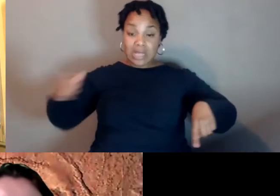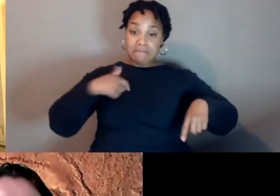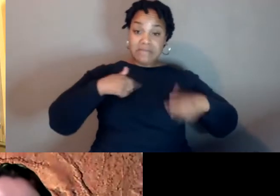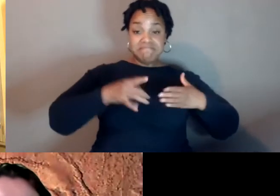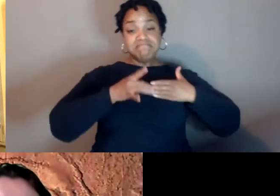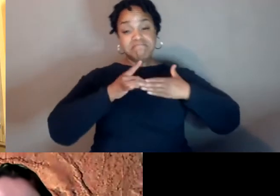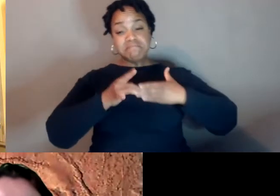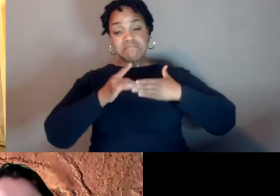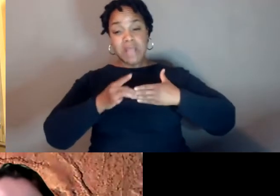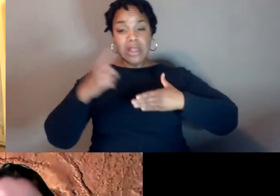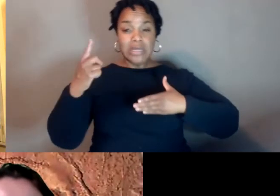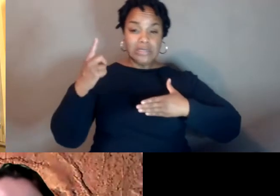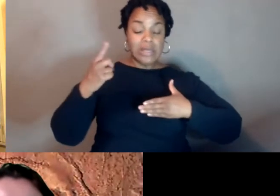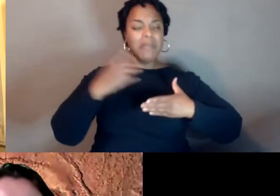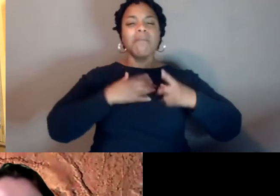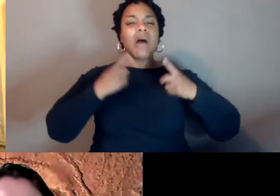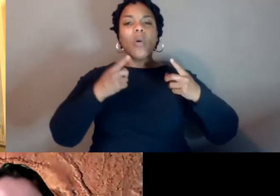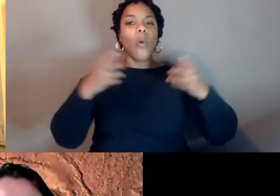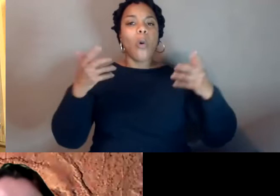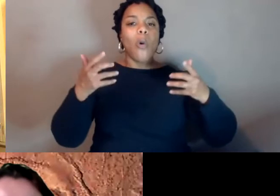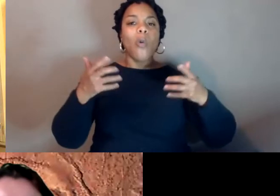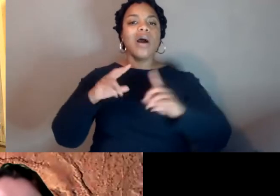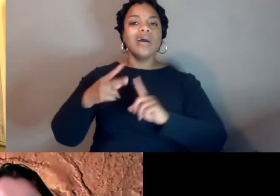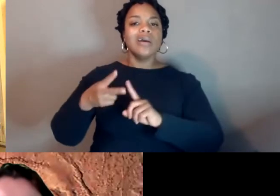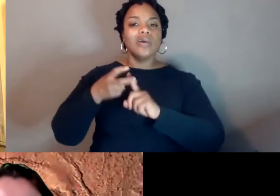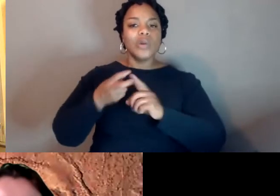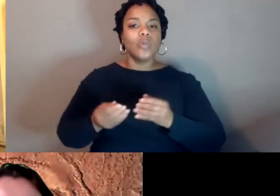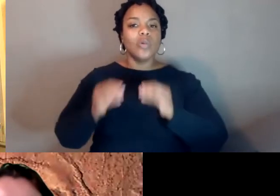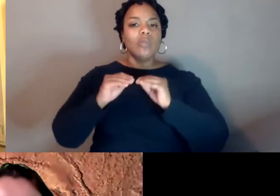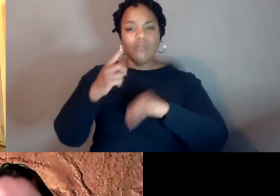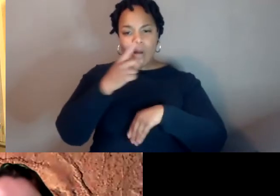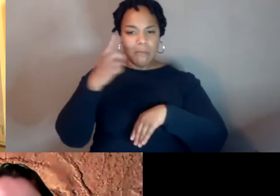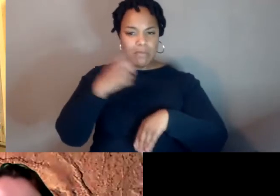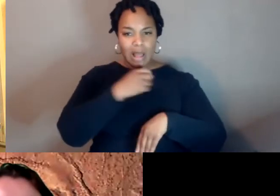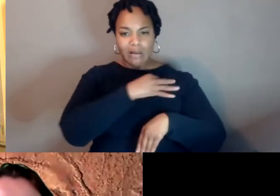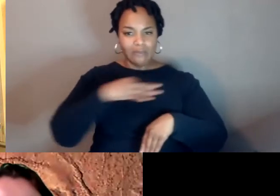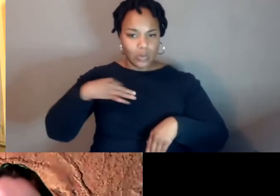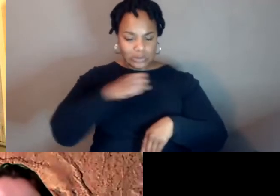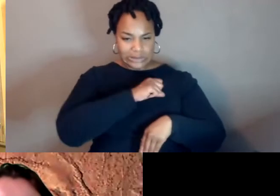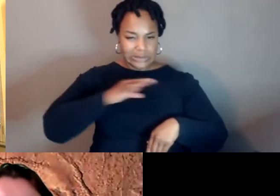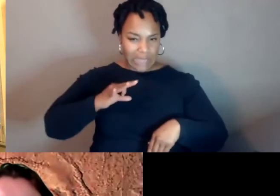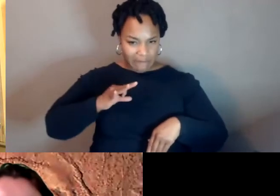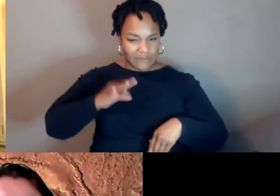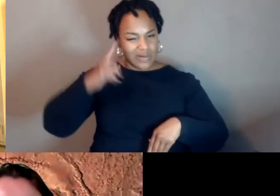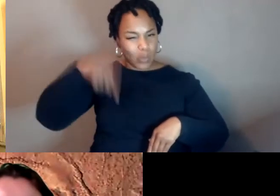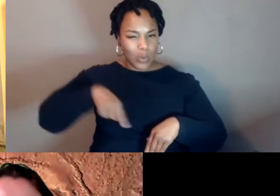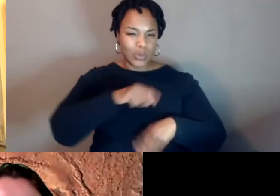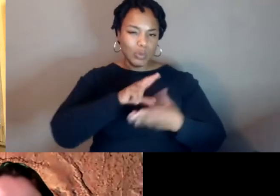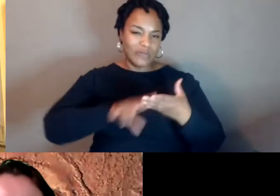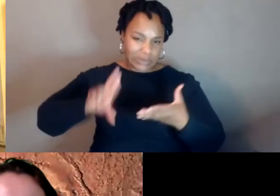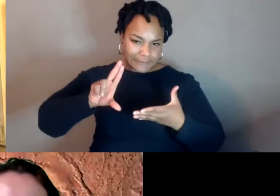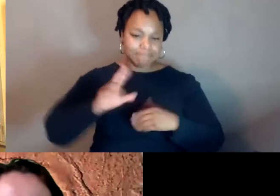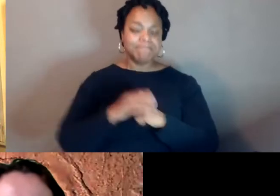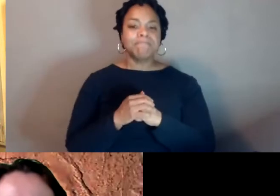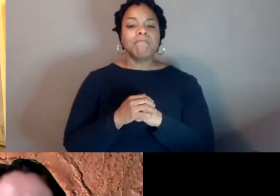to bring more faculty, Black faculty and staff to the university. And